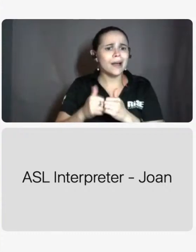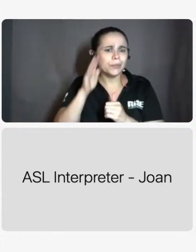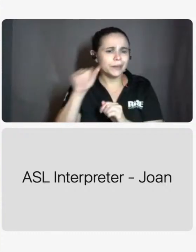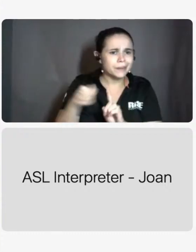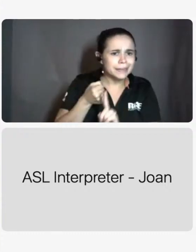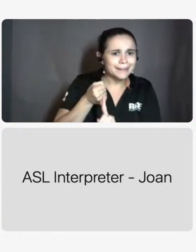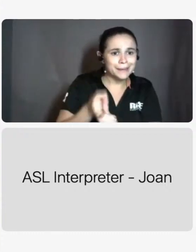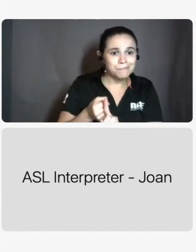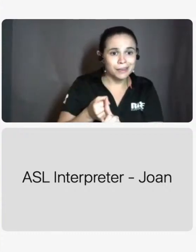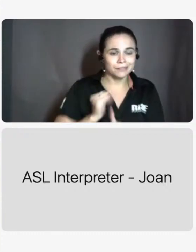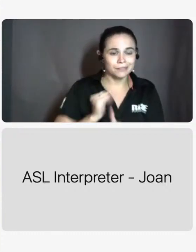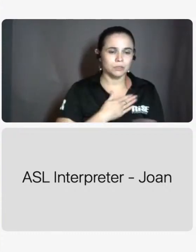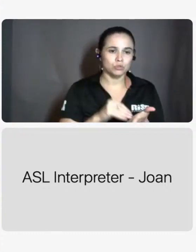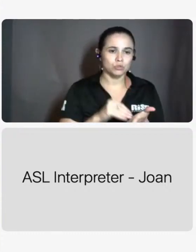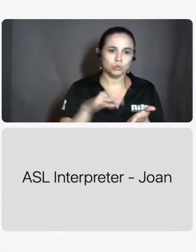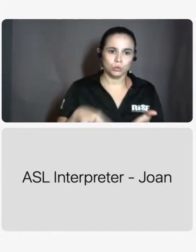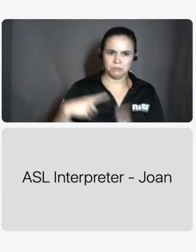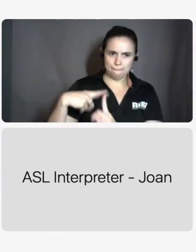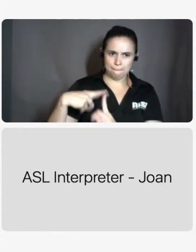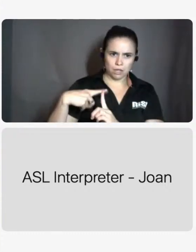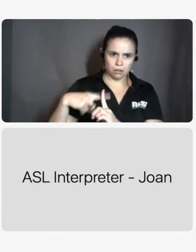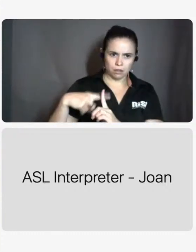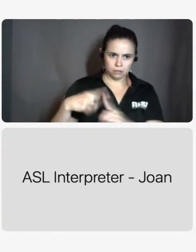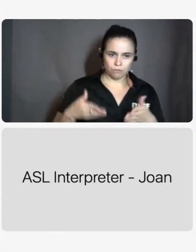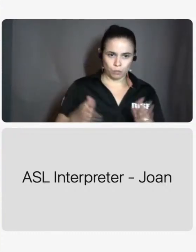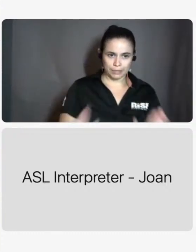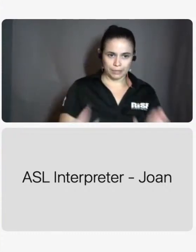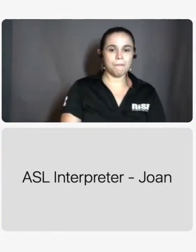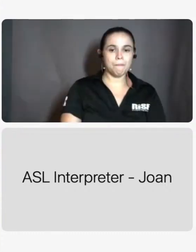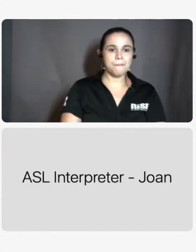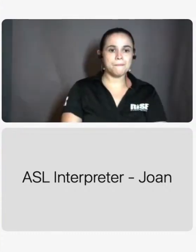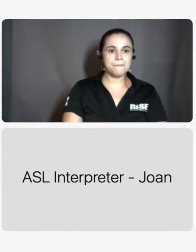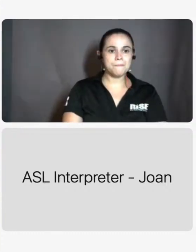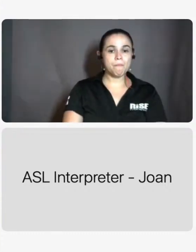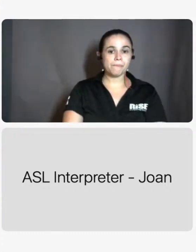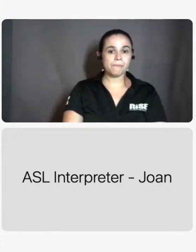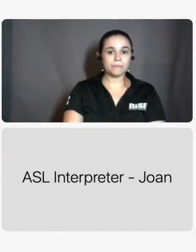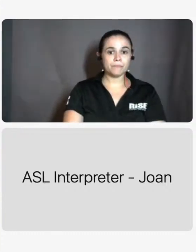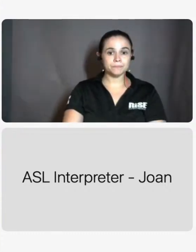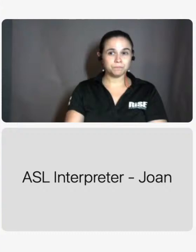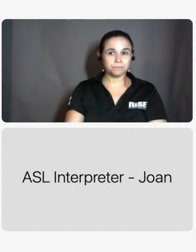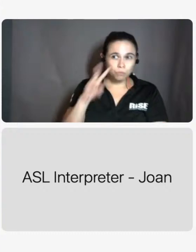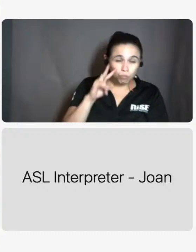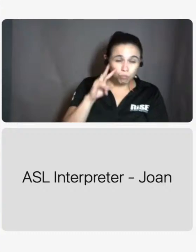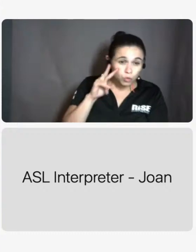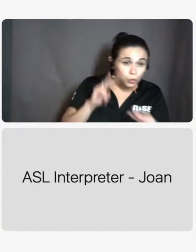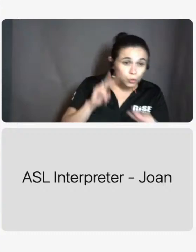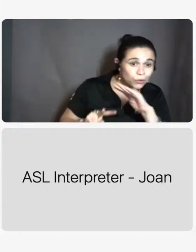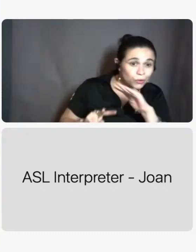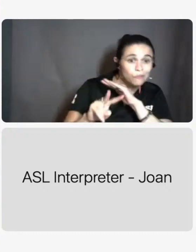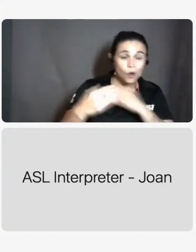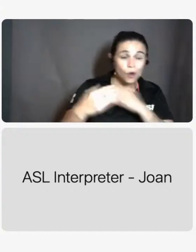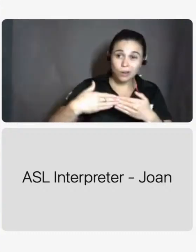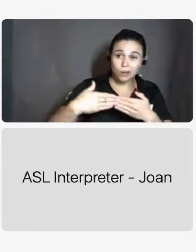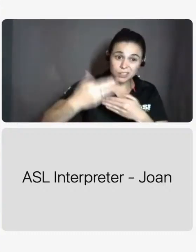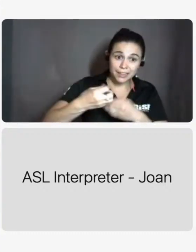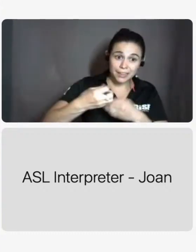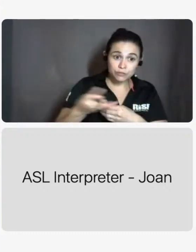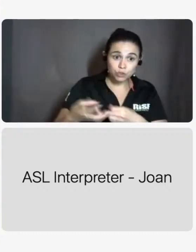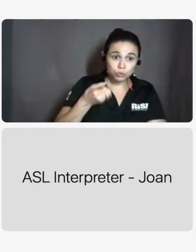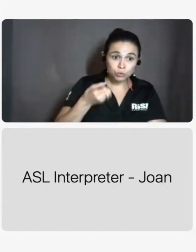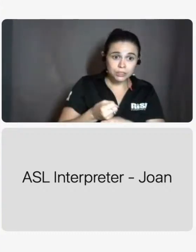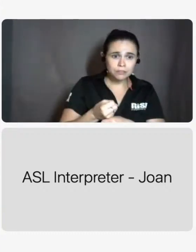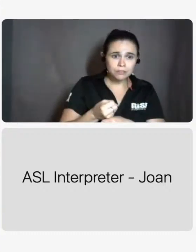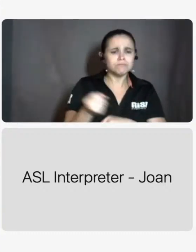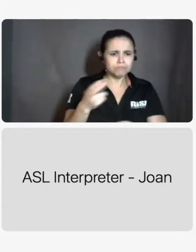forward, and looking forward in the next few years, of course, we're going to be involving our community, our teachers, our administrators in